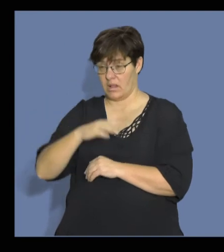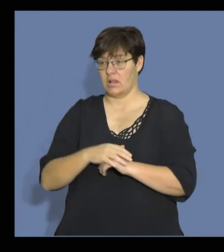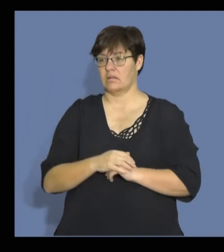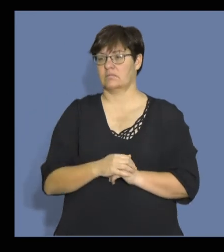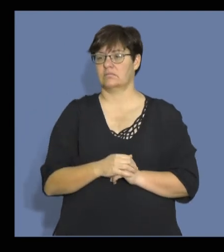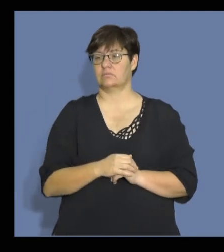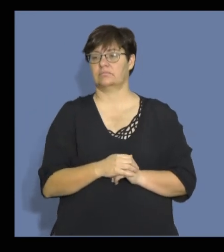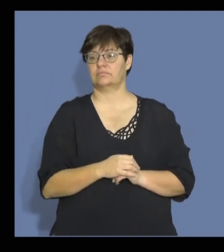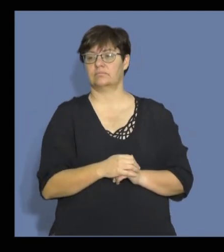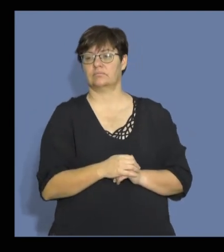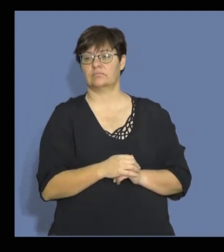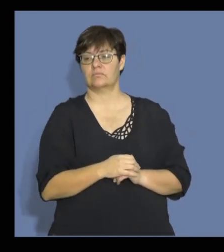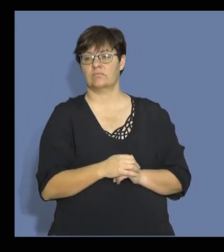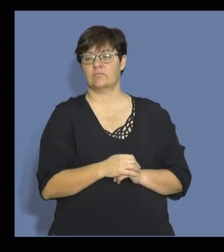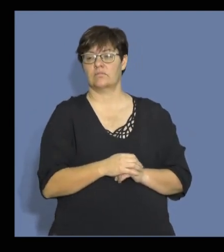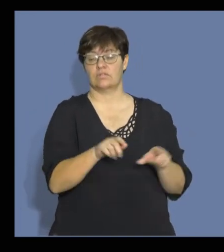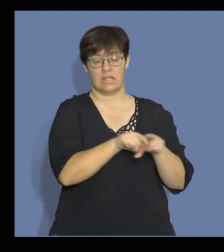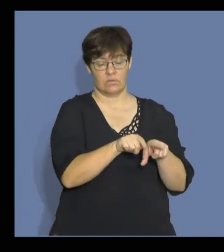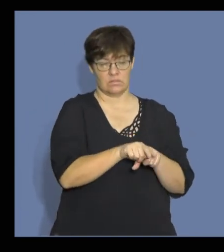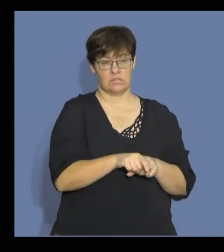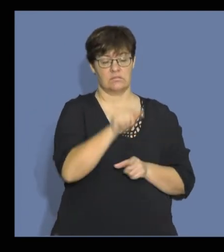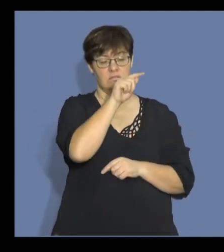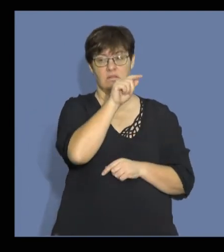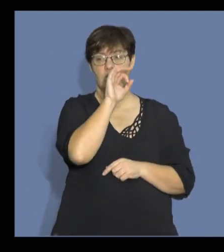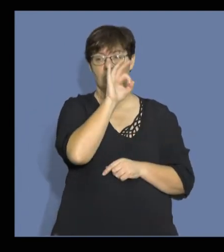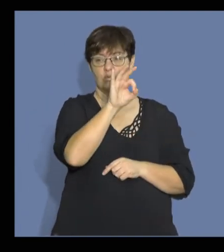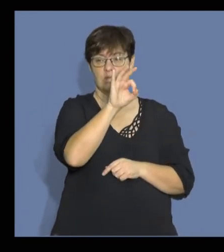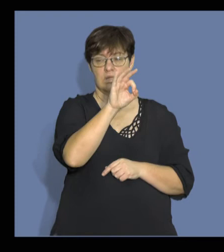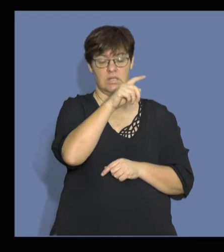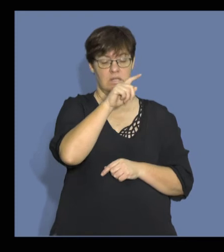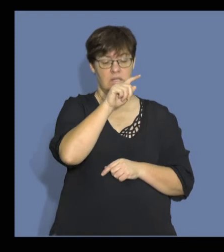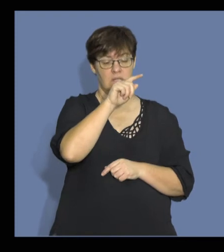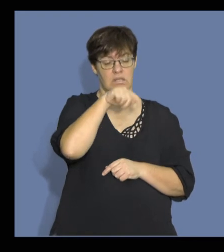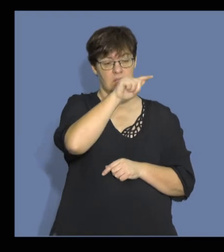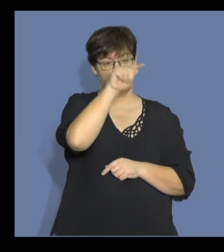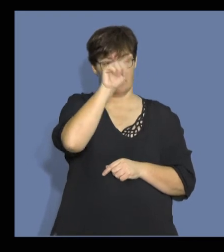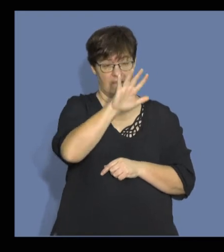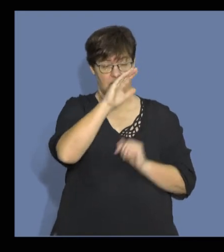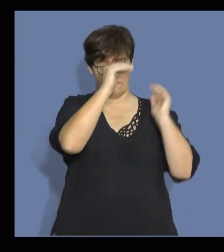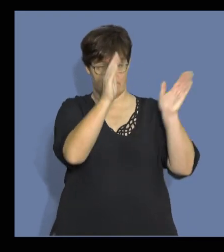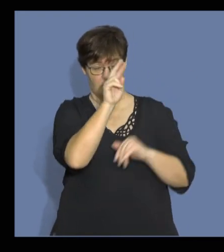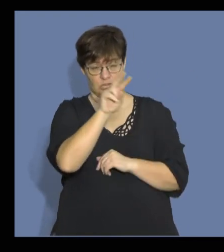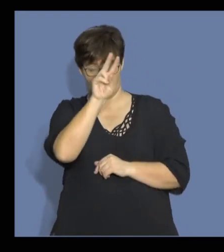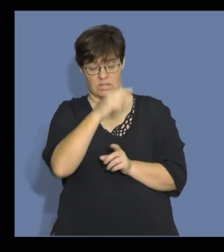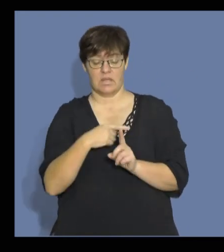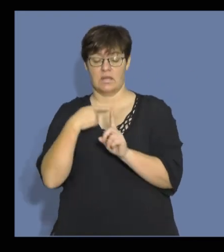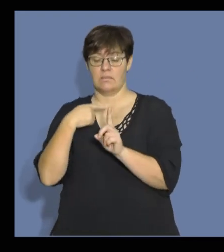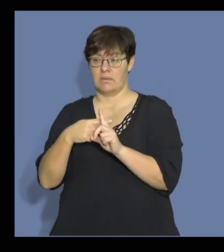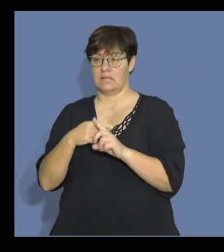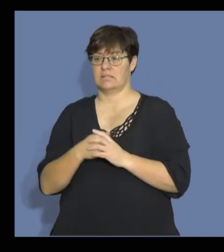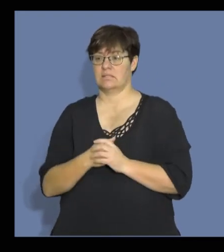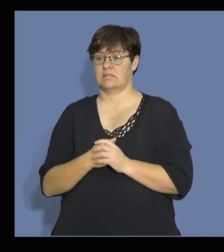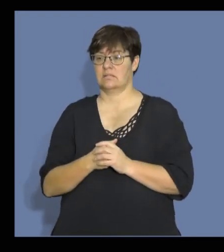go the one short side squared, and I'm going to add the other short side